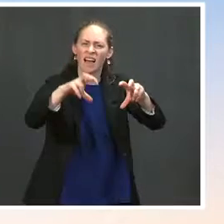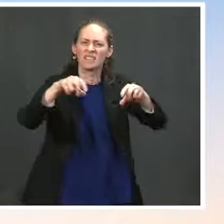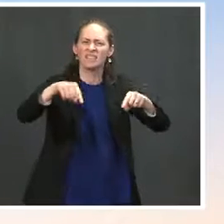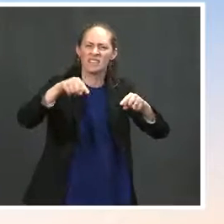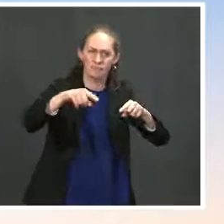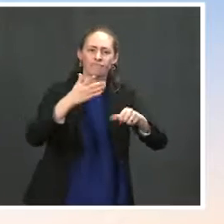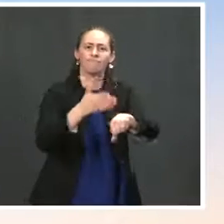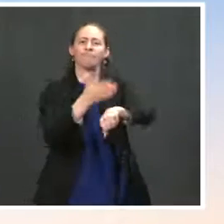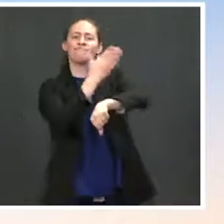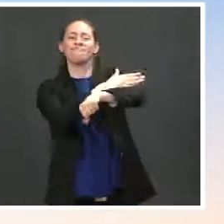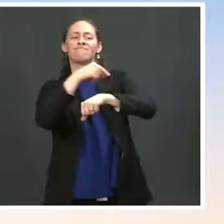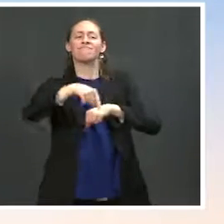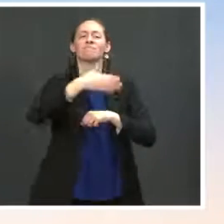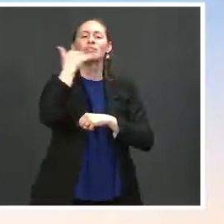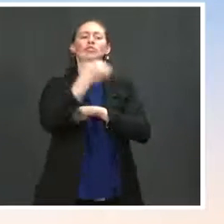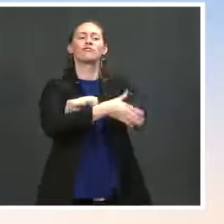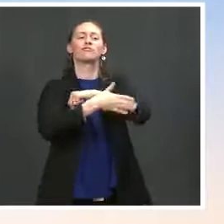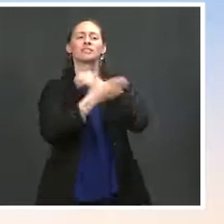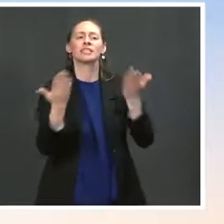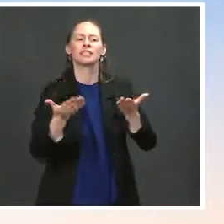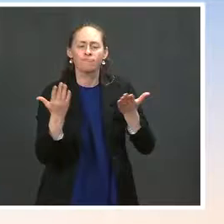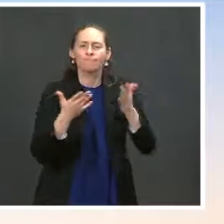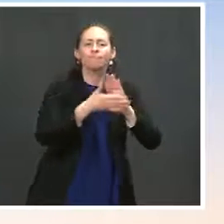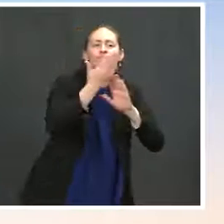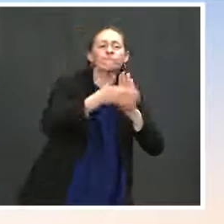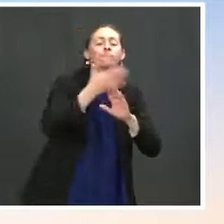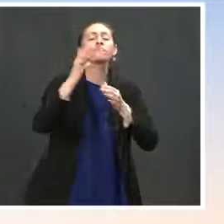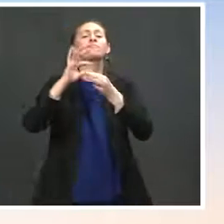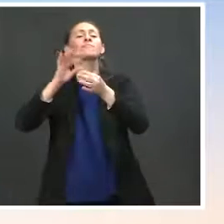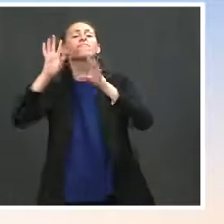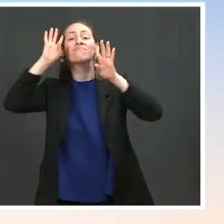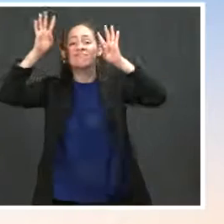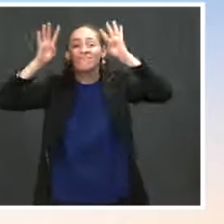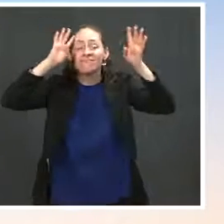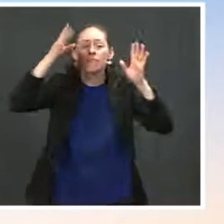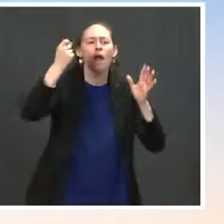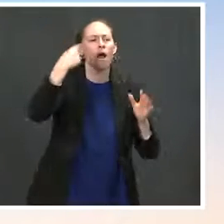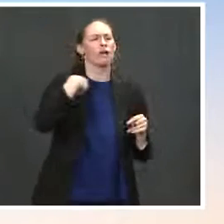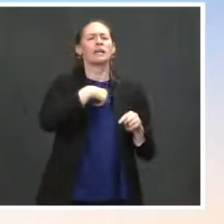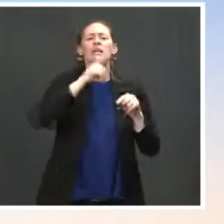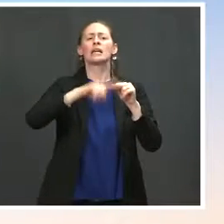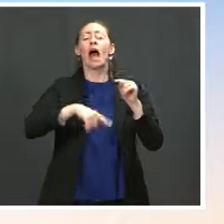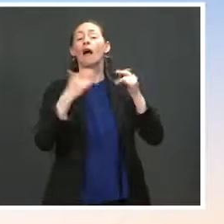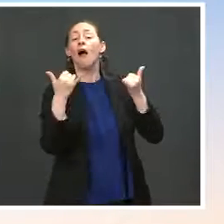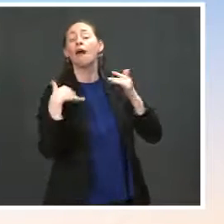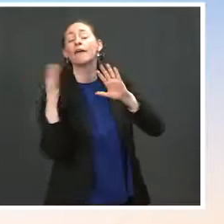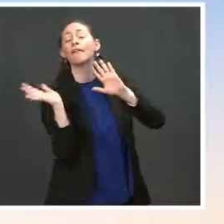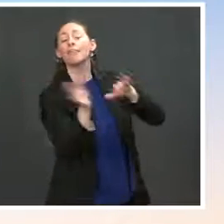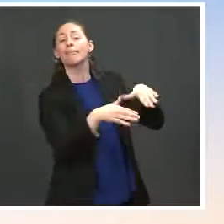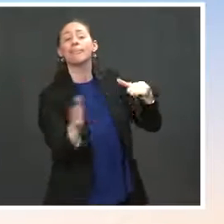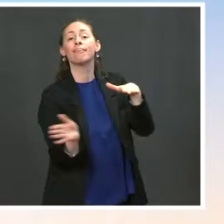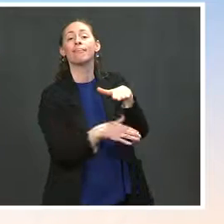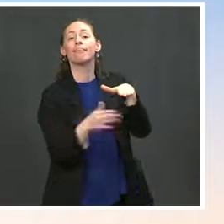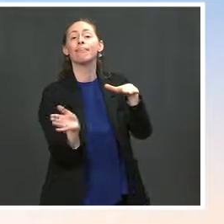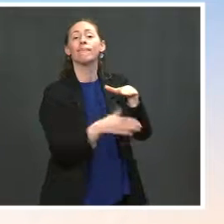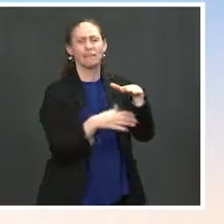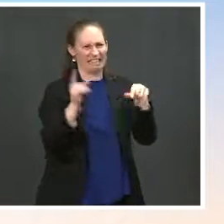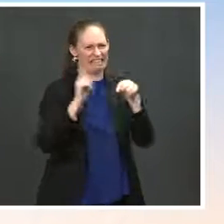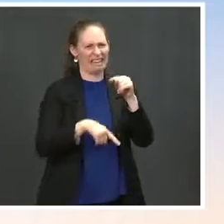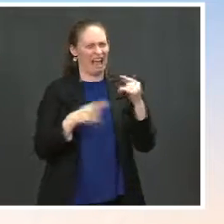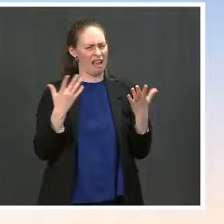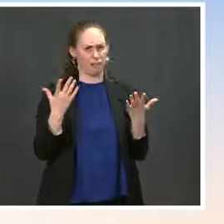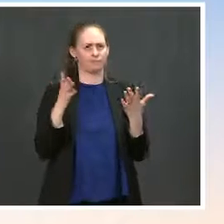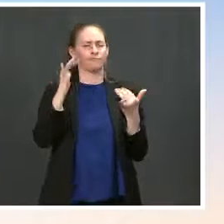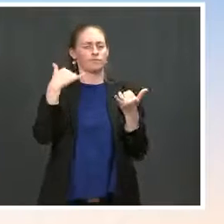and communities. It's something we cannot afford to pass on. Let me close by reiterating what brings me